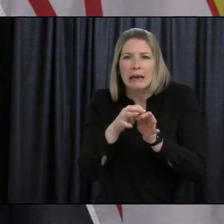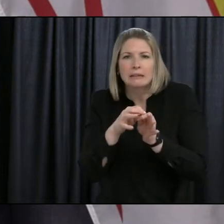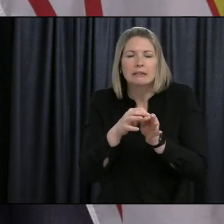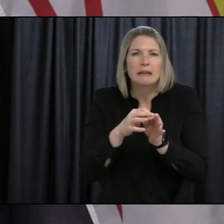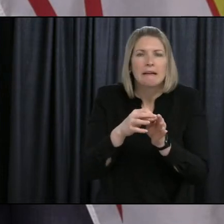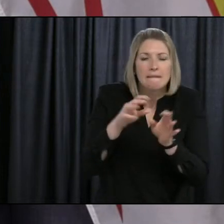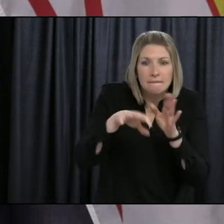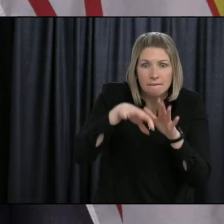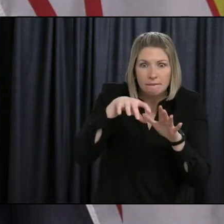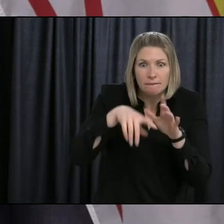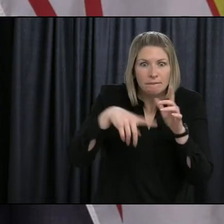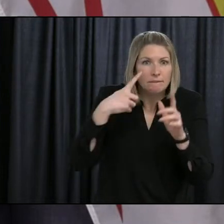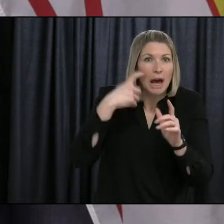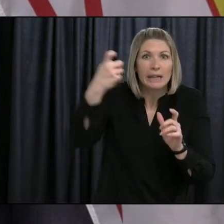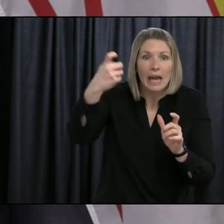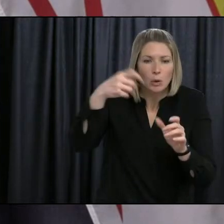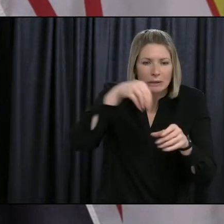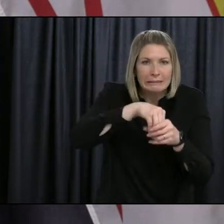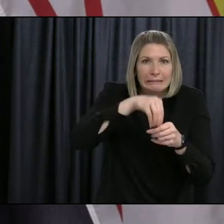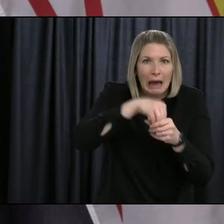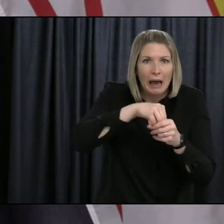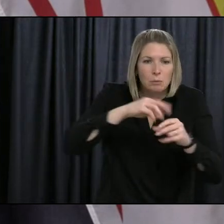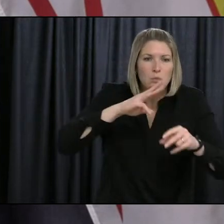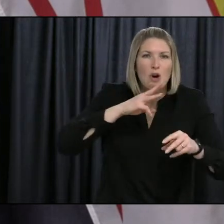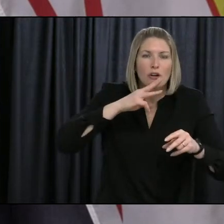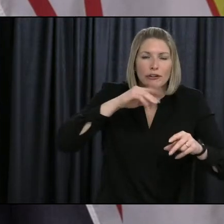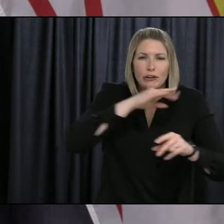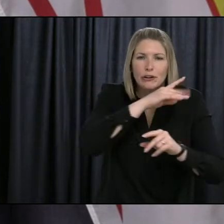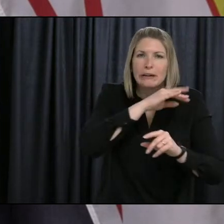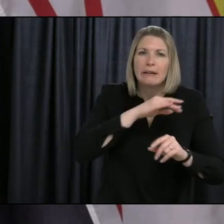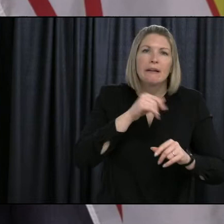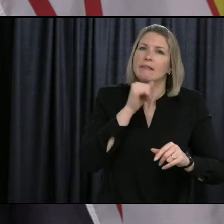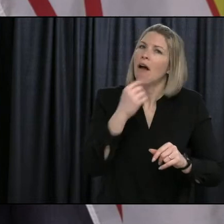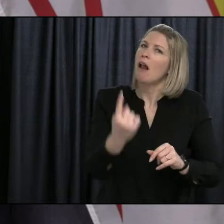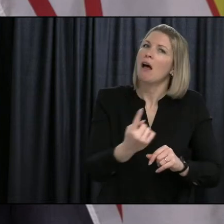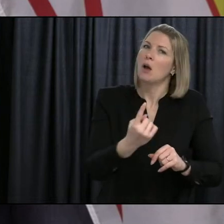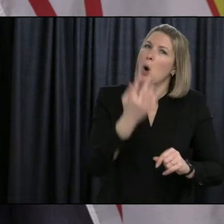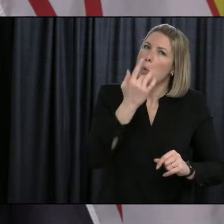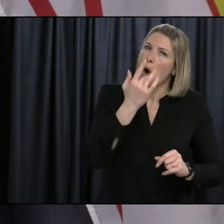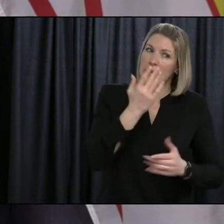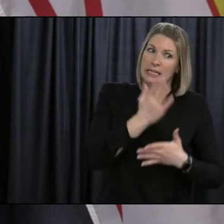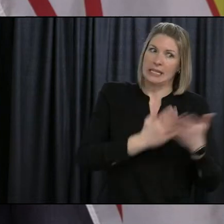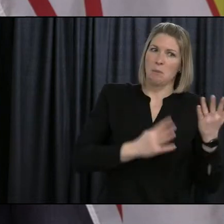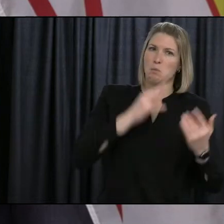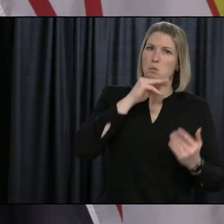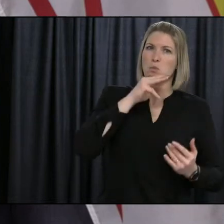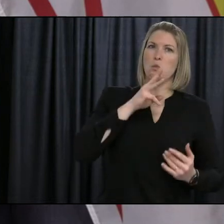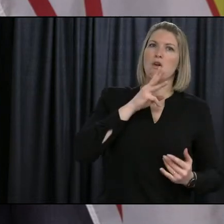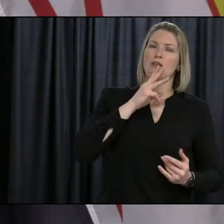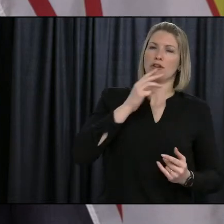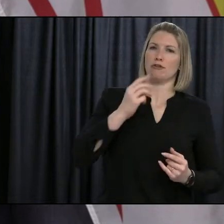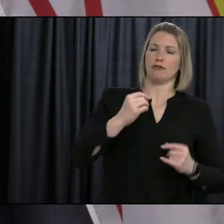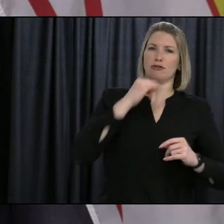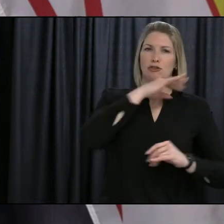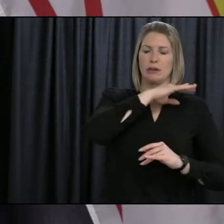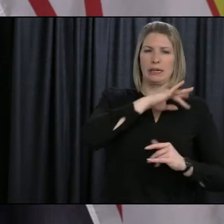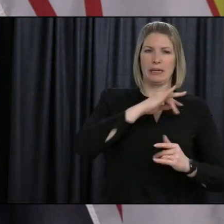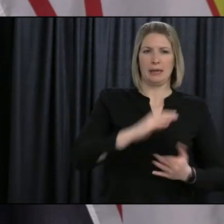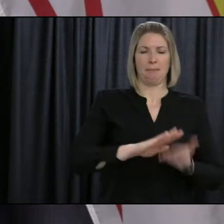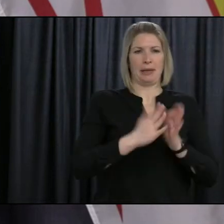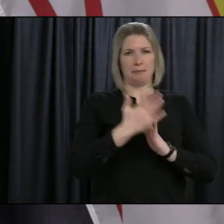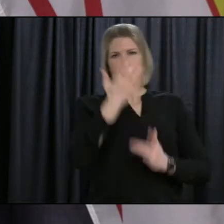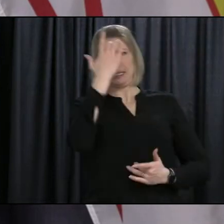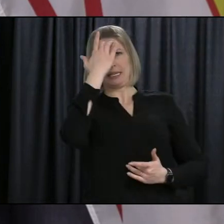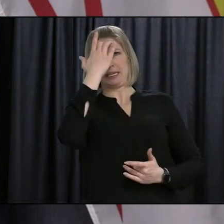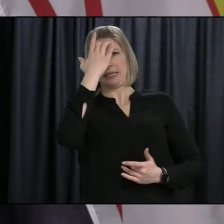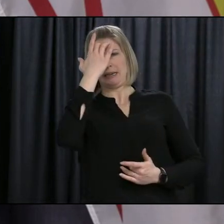and that's not always feasible in some areas, depending on the type of system that you have. I don't know all the details of it, not an